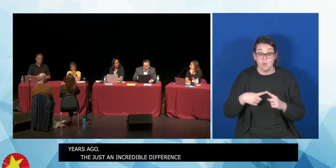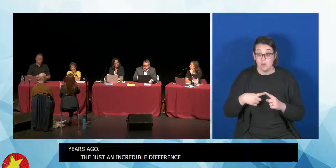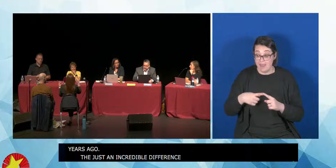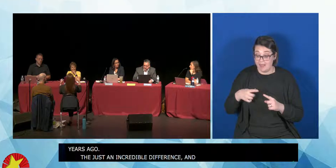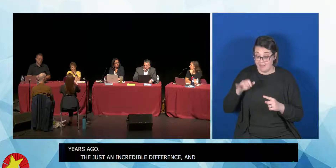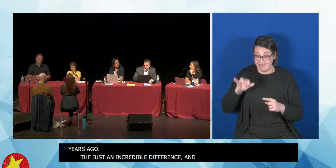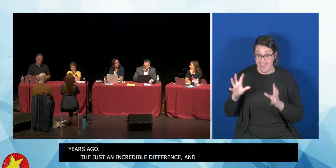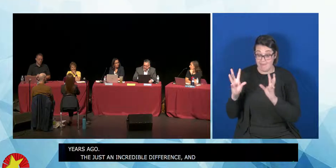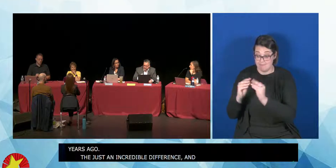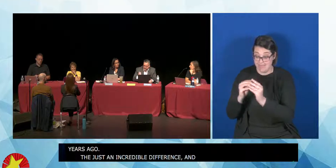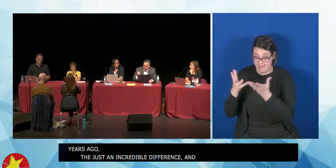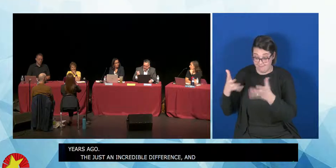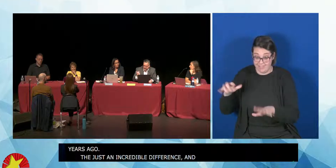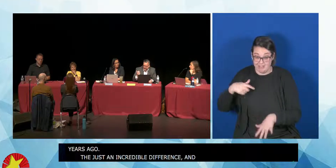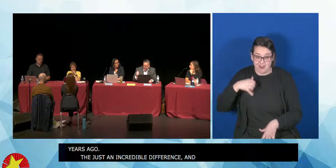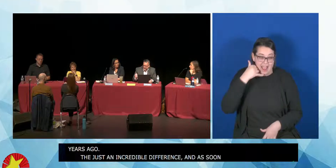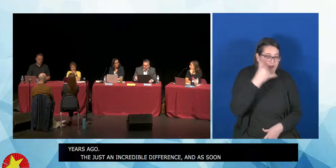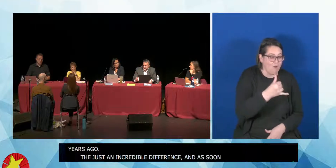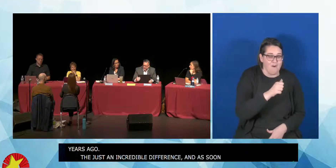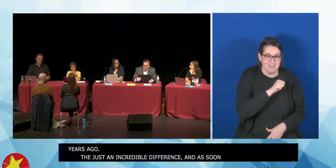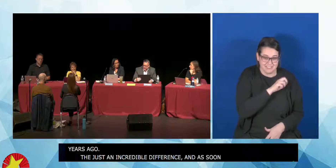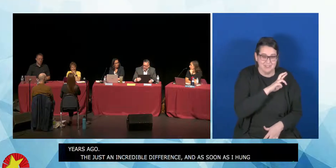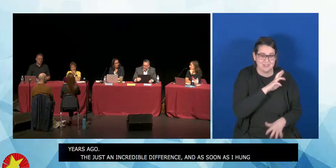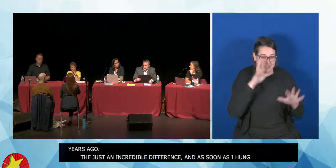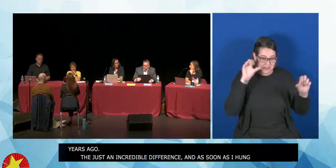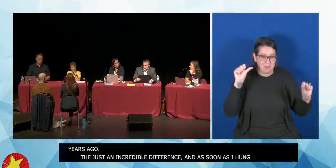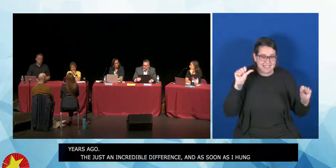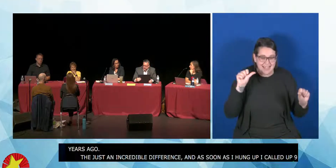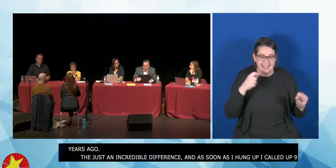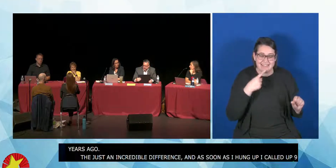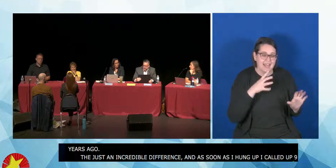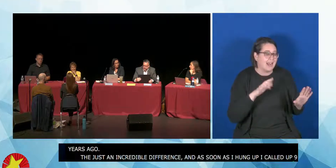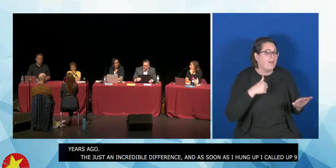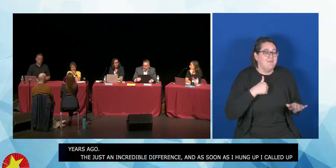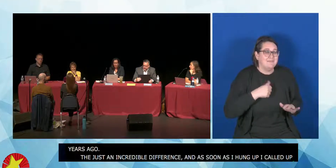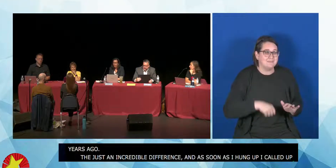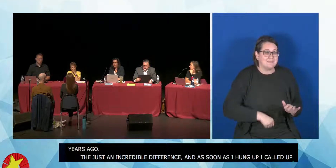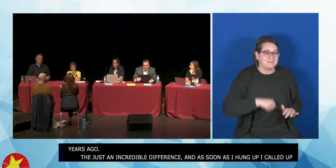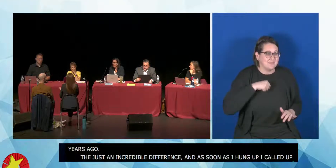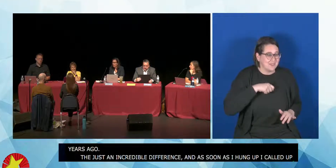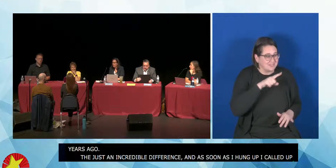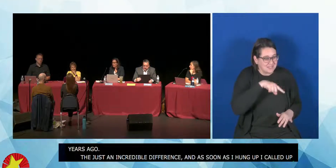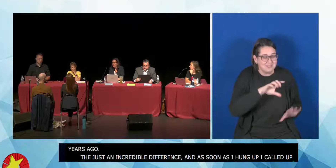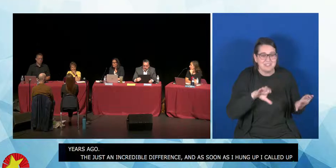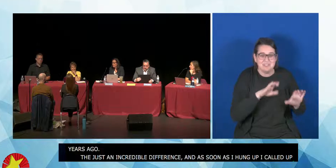superintendent and I said, I'm so proud that, that you guys are doing so well.